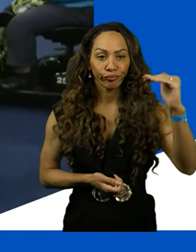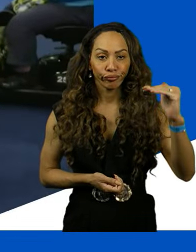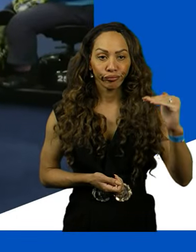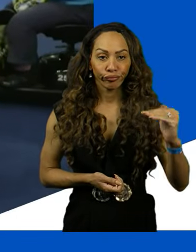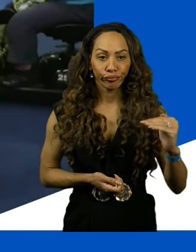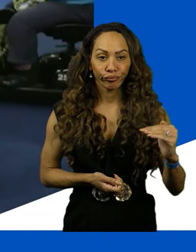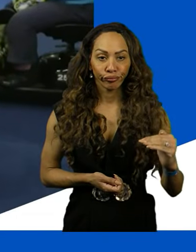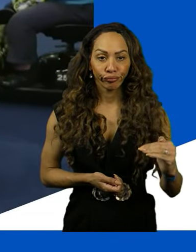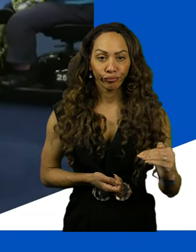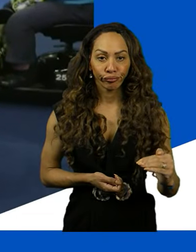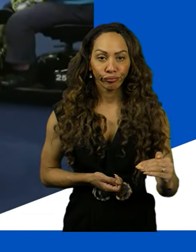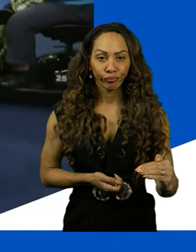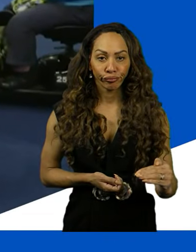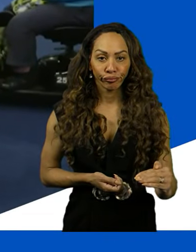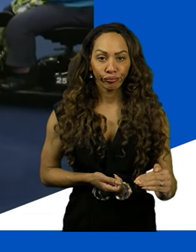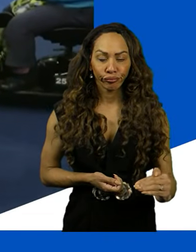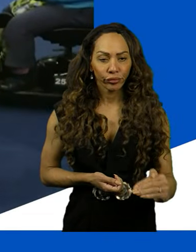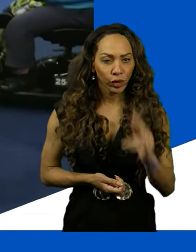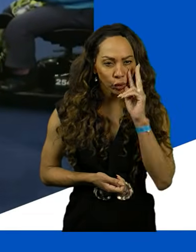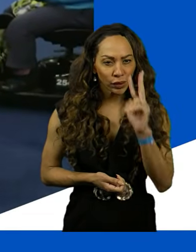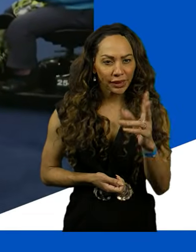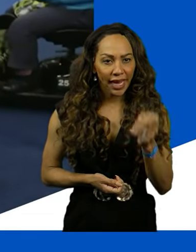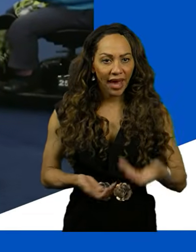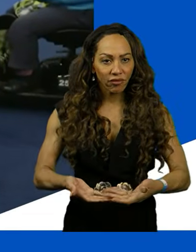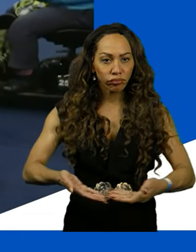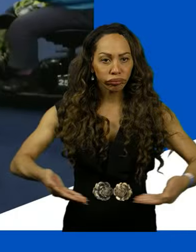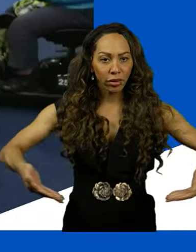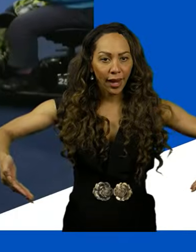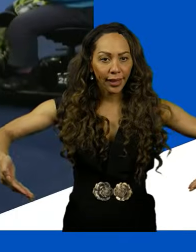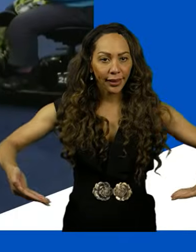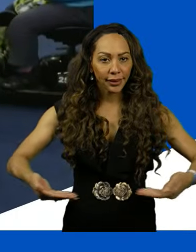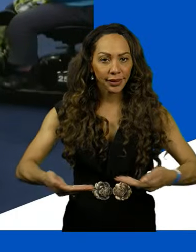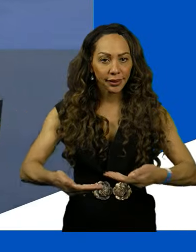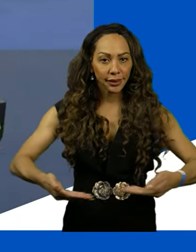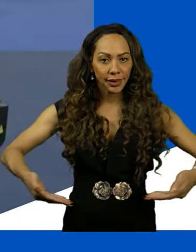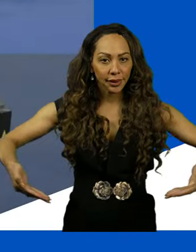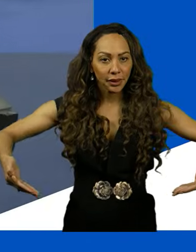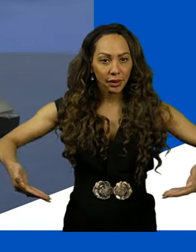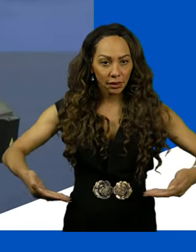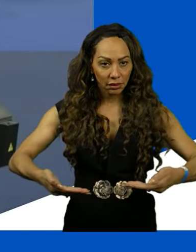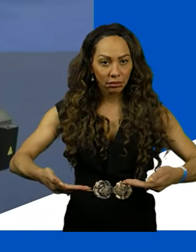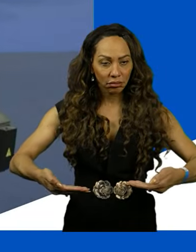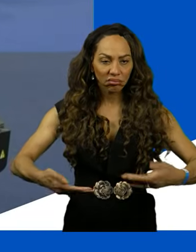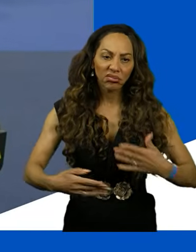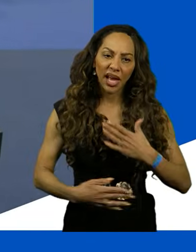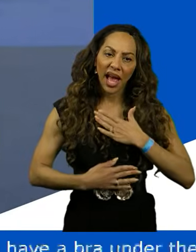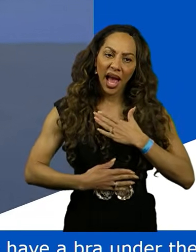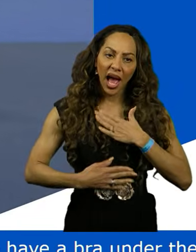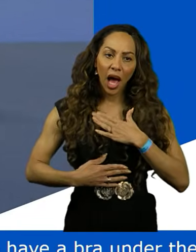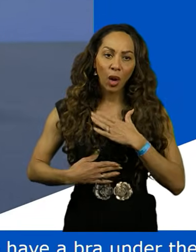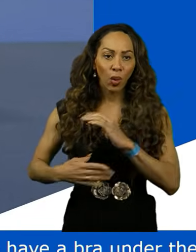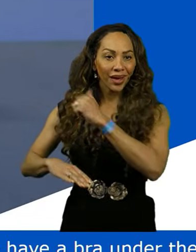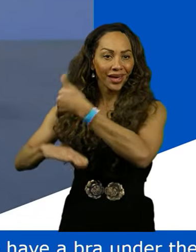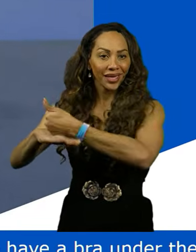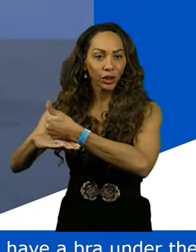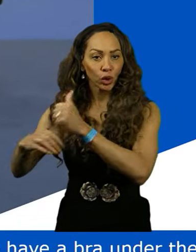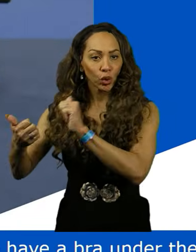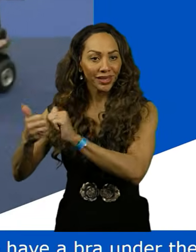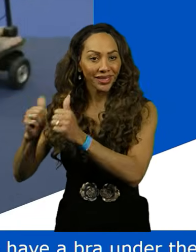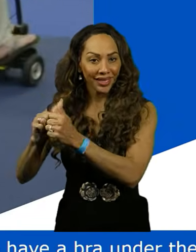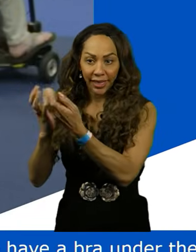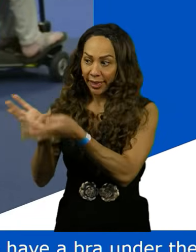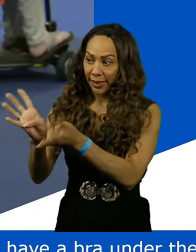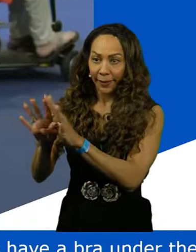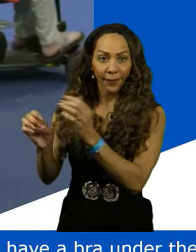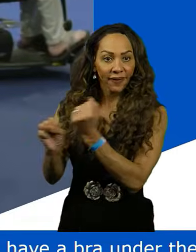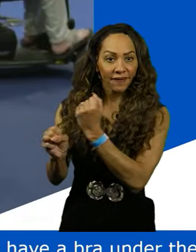can see, we've got this bracket that goes under the seat. So that's something that either our install team or one of our install partners would fit, and you can see